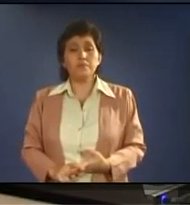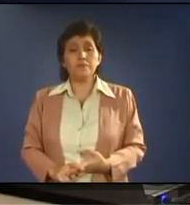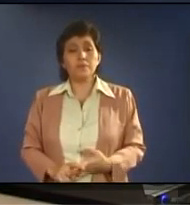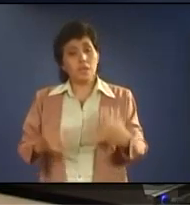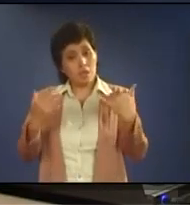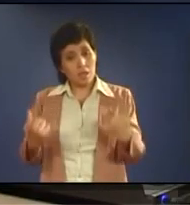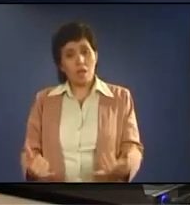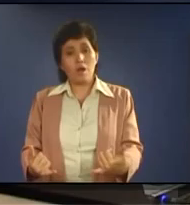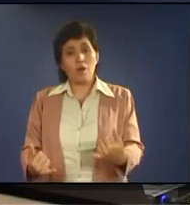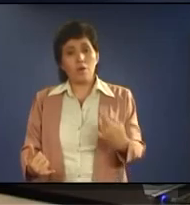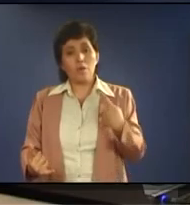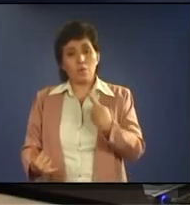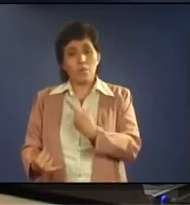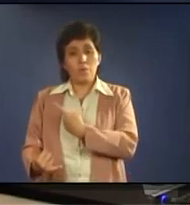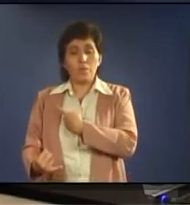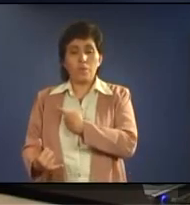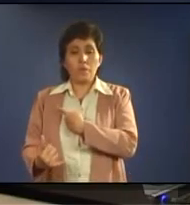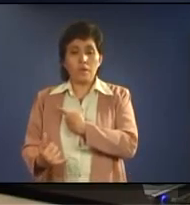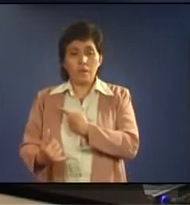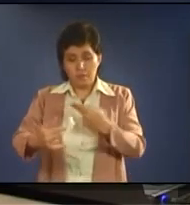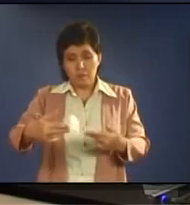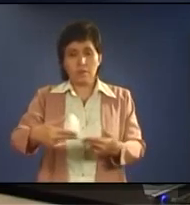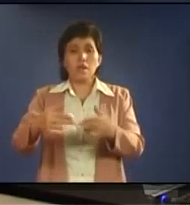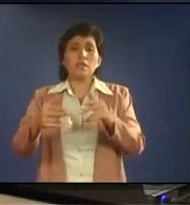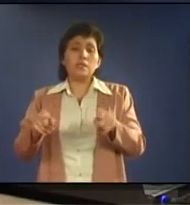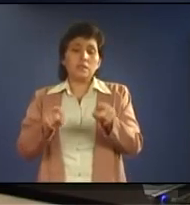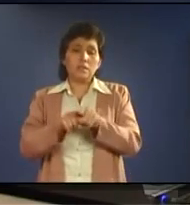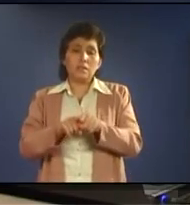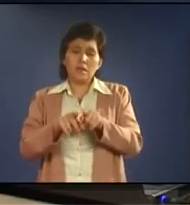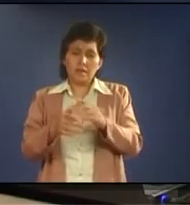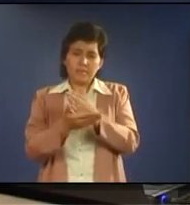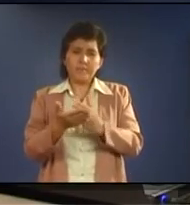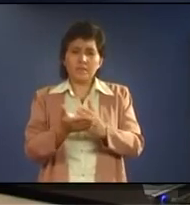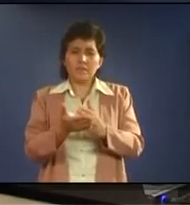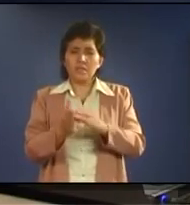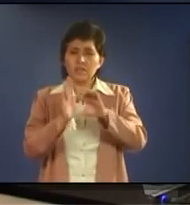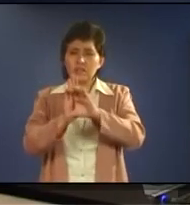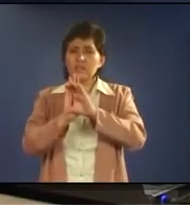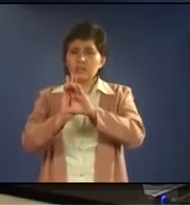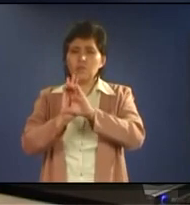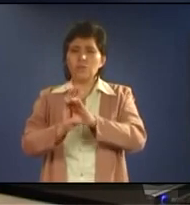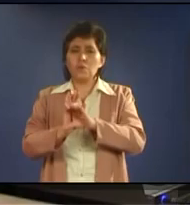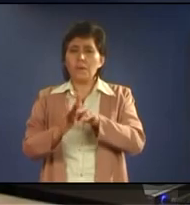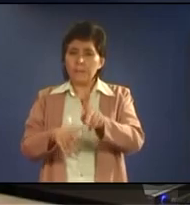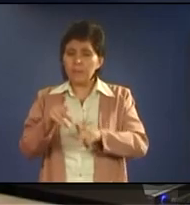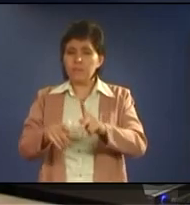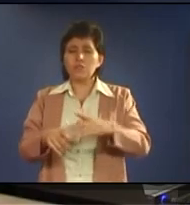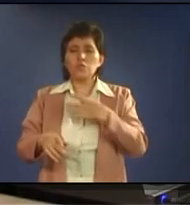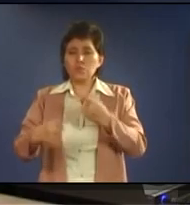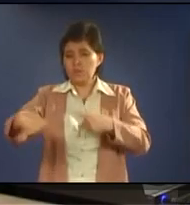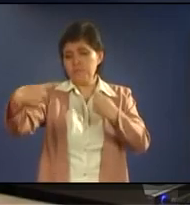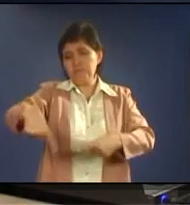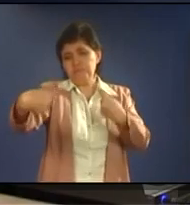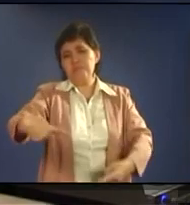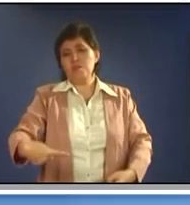Now we look at some examples. Now we took 2 scenarios. Now people like to argue.